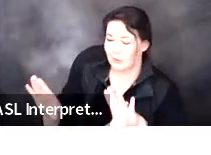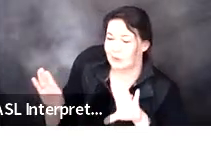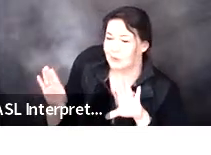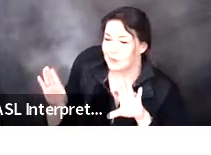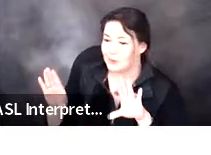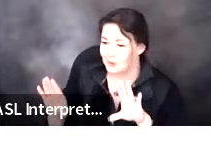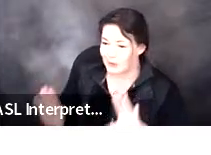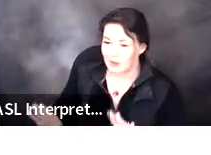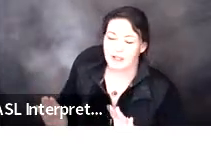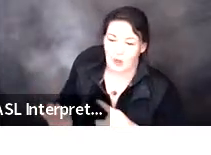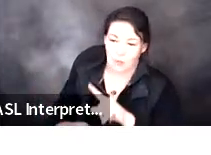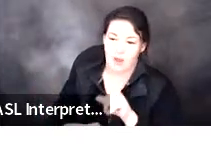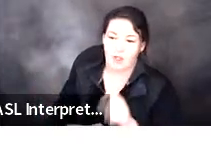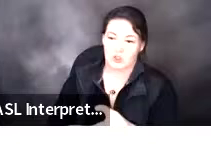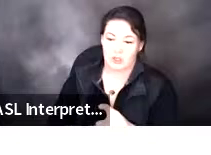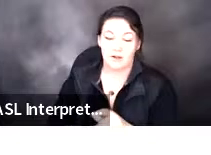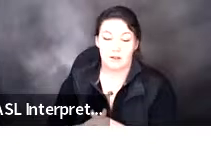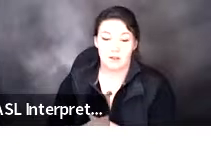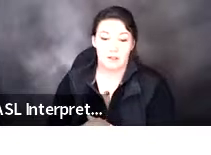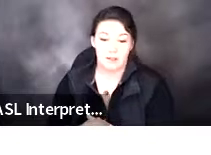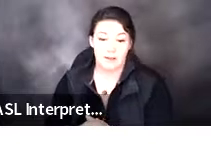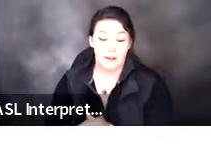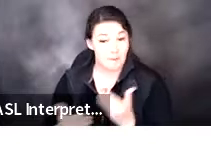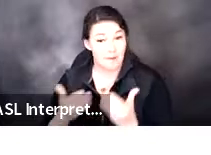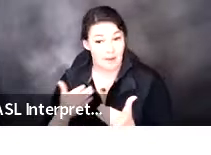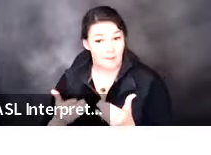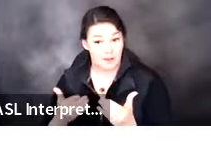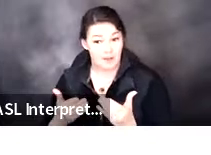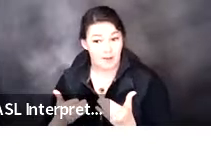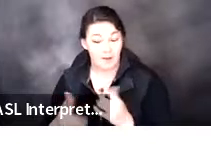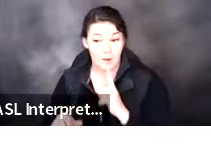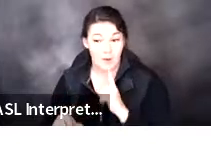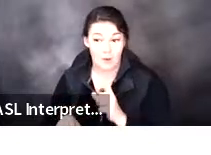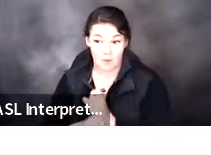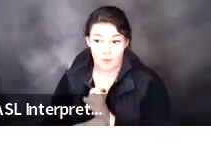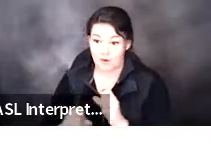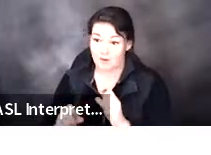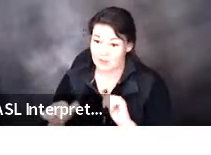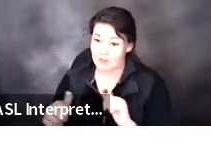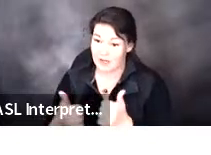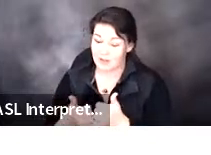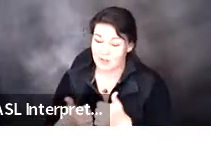There should be, and again, there may be real challenges with this and access